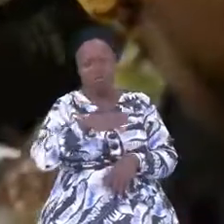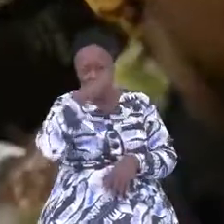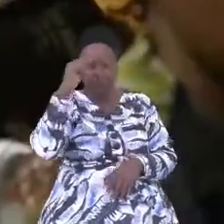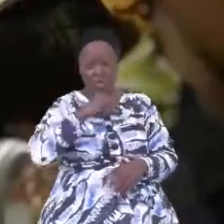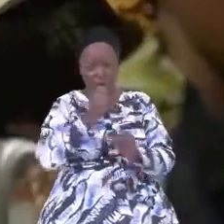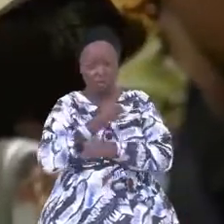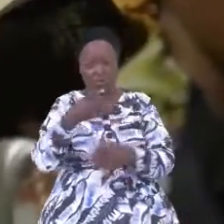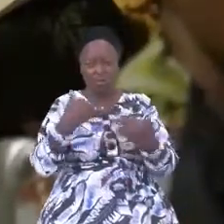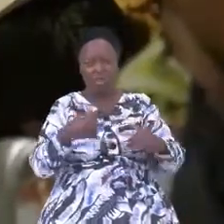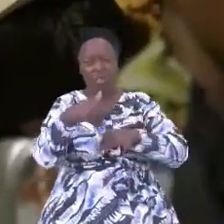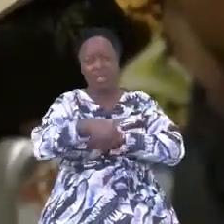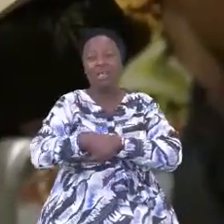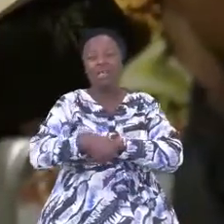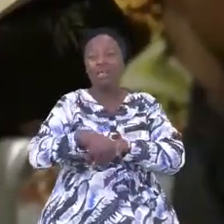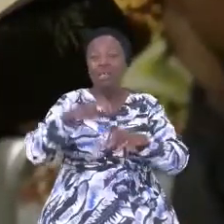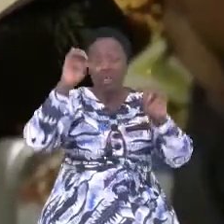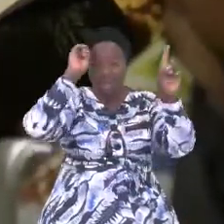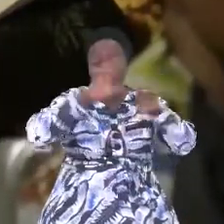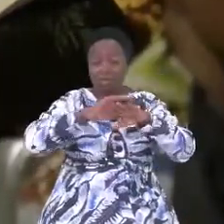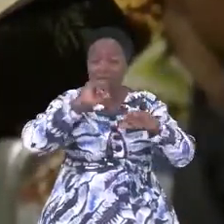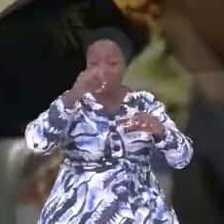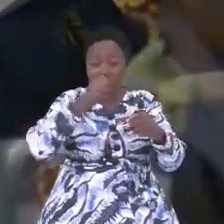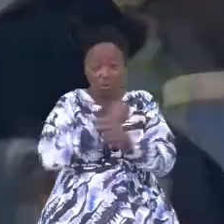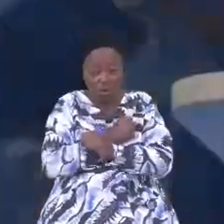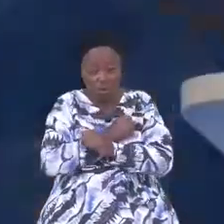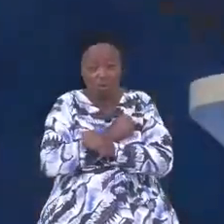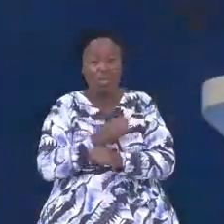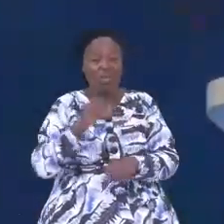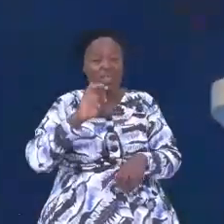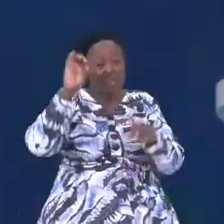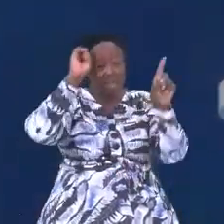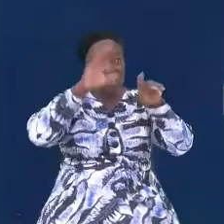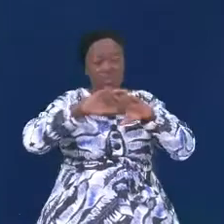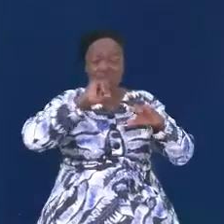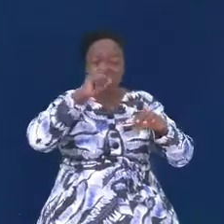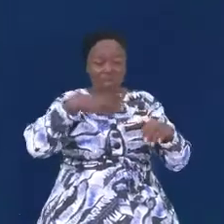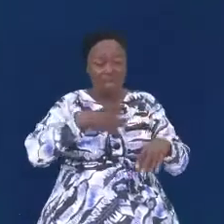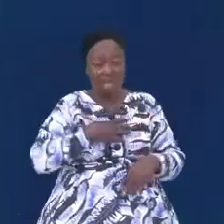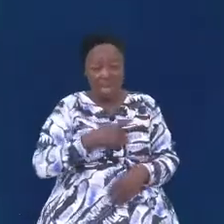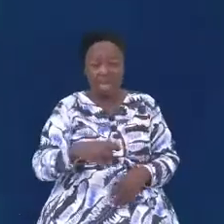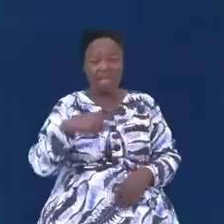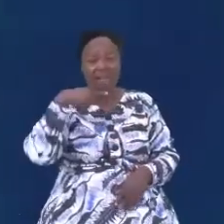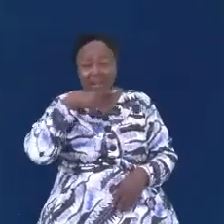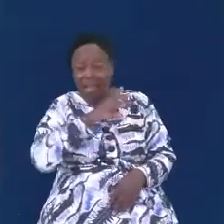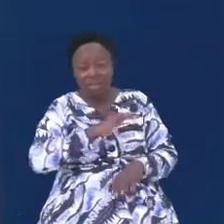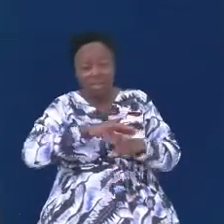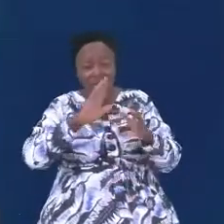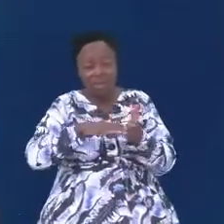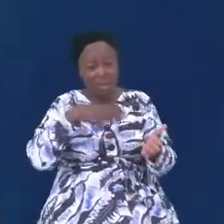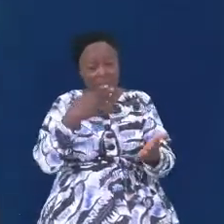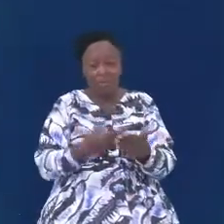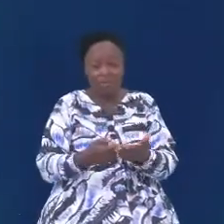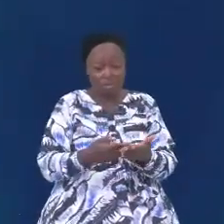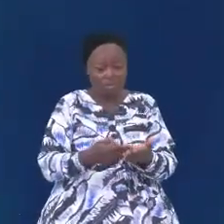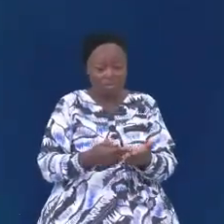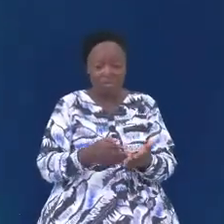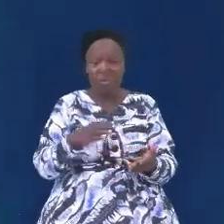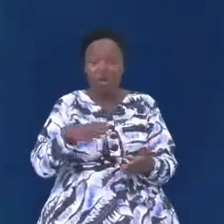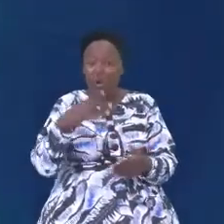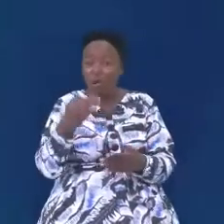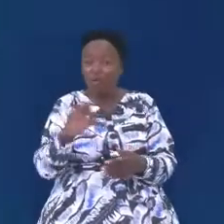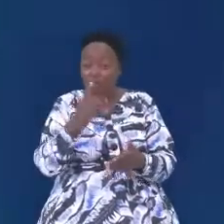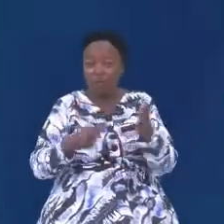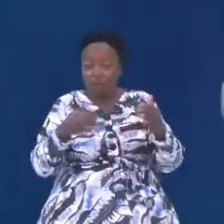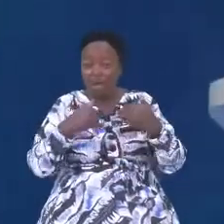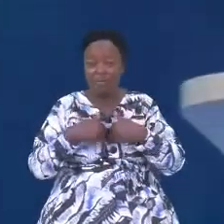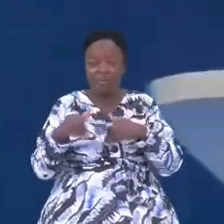tonight. He does not love, He does not like, He does not approve of what we have done,